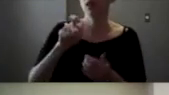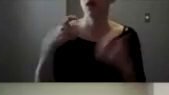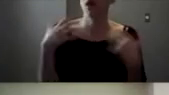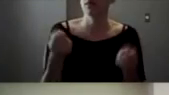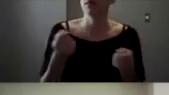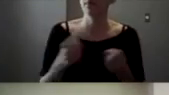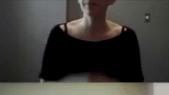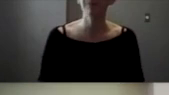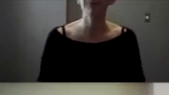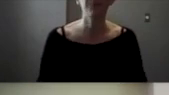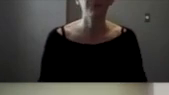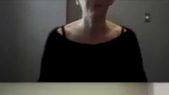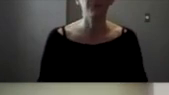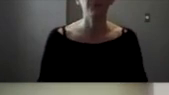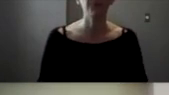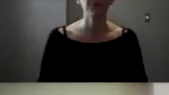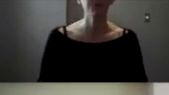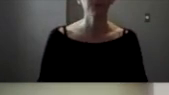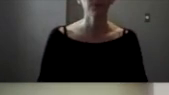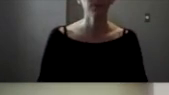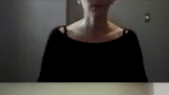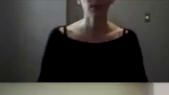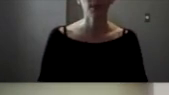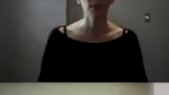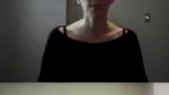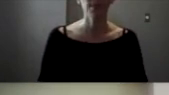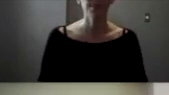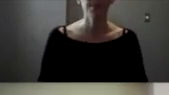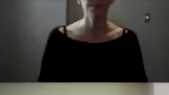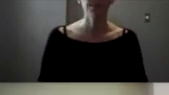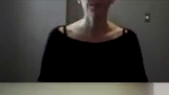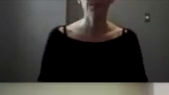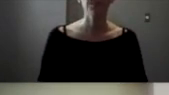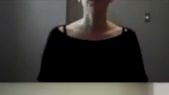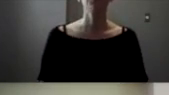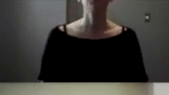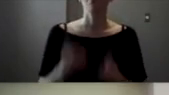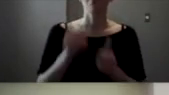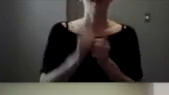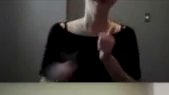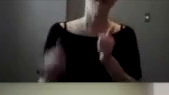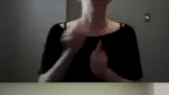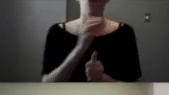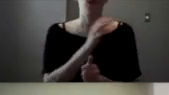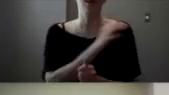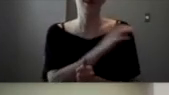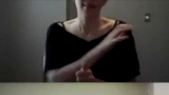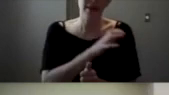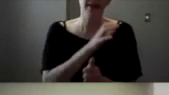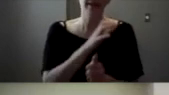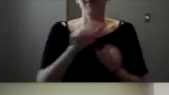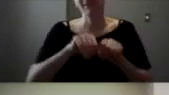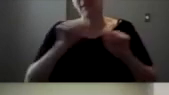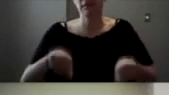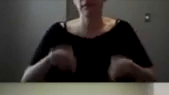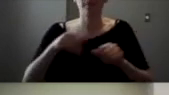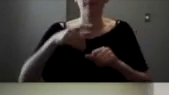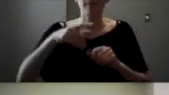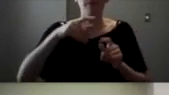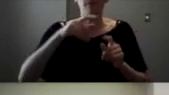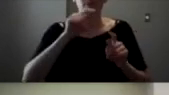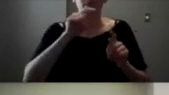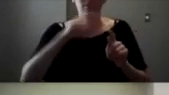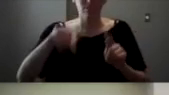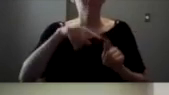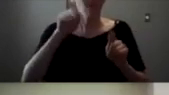So one of the decisions that every clinic system needs to make a decision about is deciding in advance